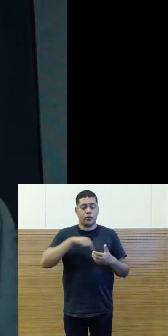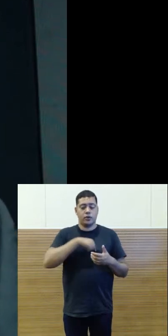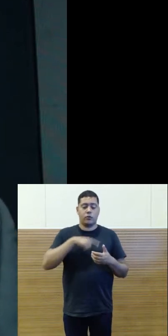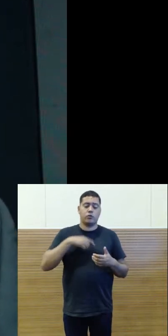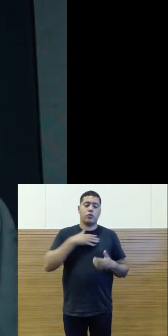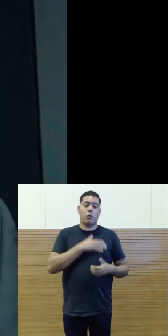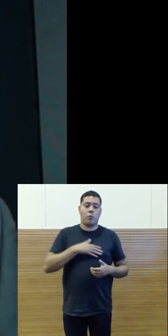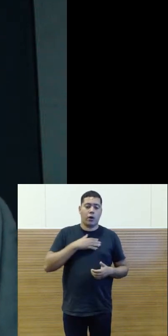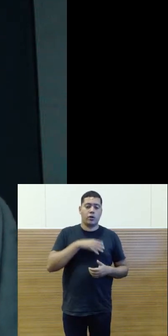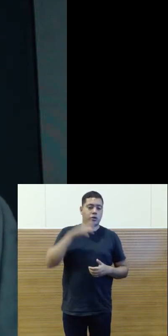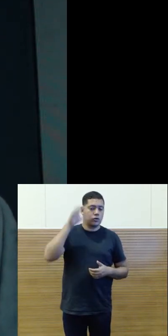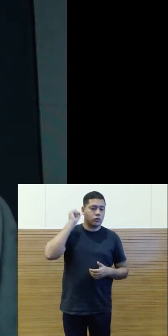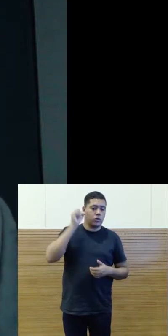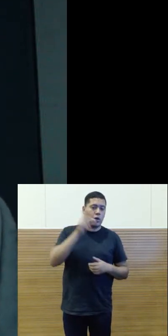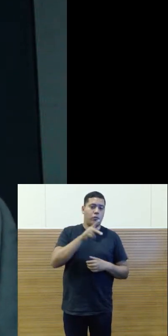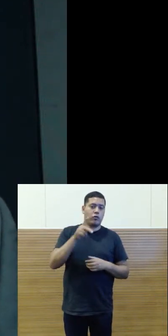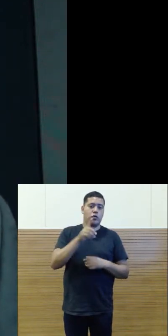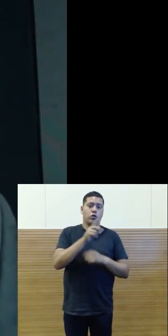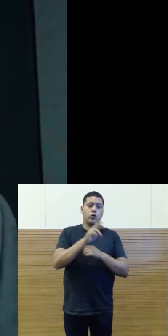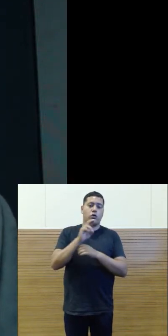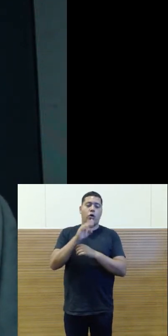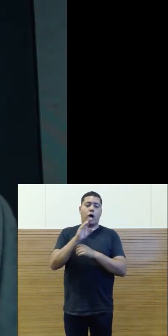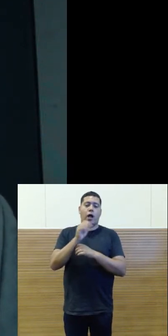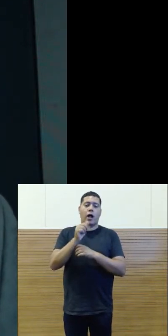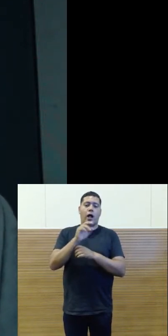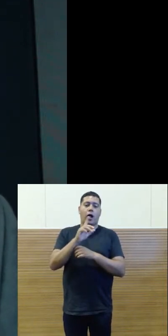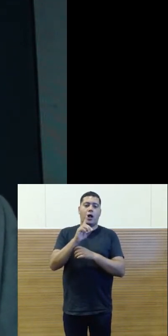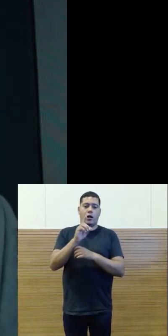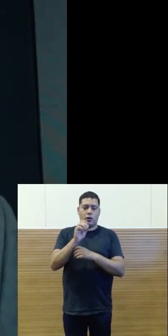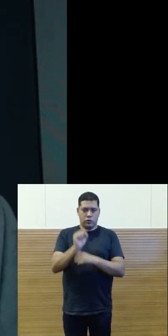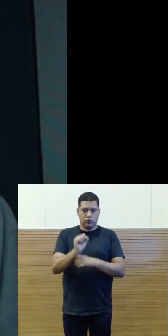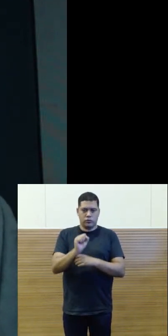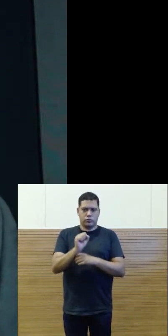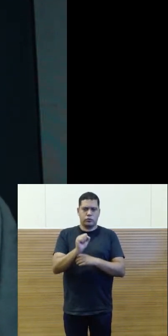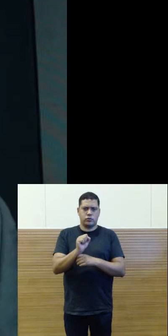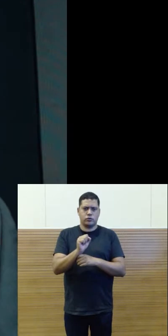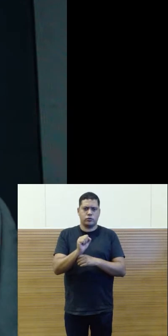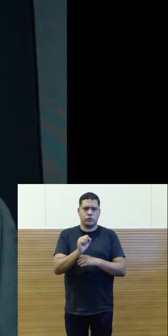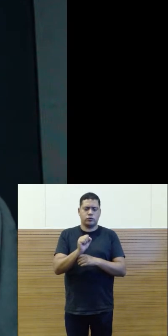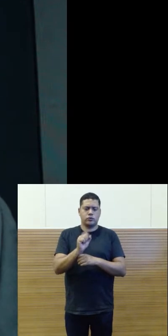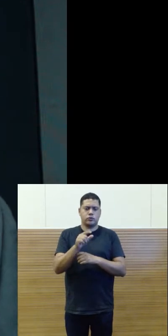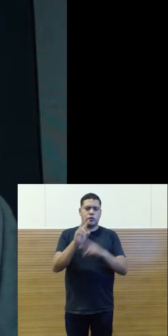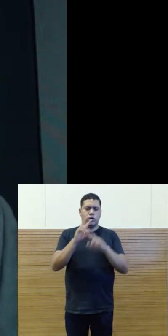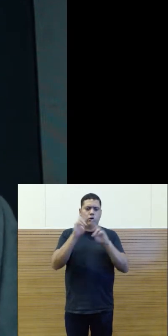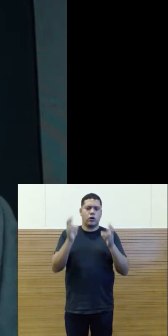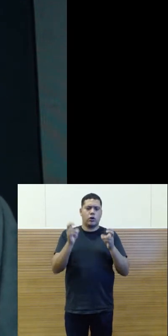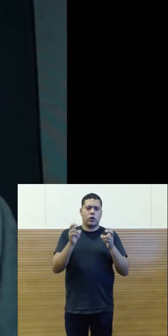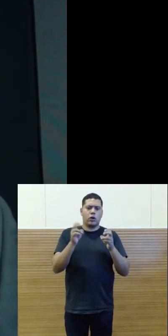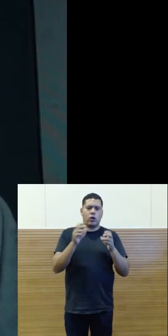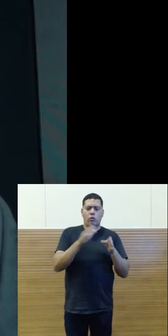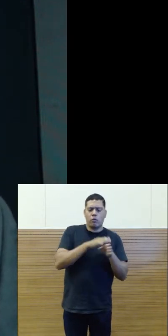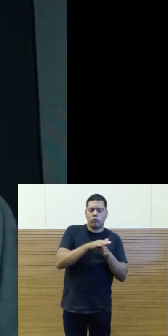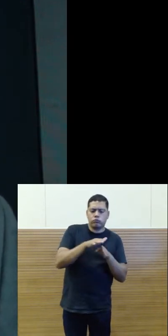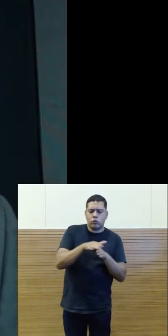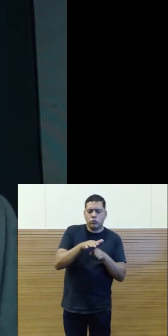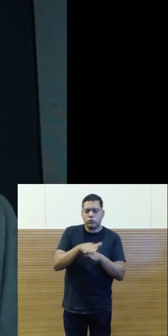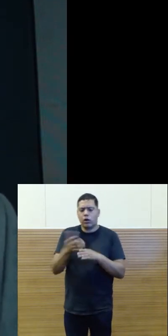Now we'll have the honor of listening to Professor Dr. Carlos Monteiro on the